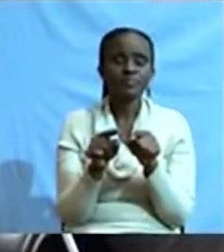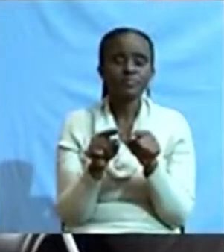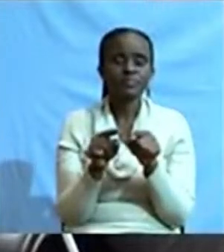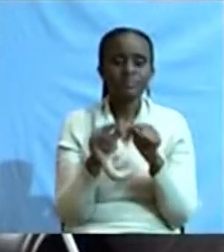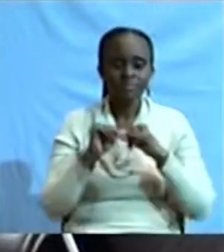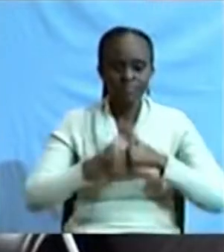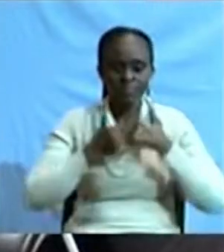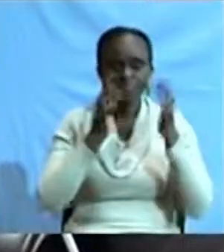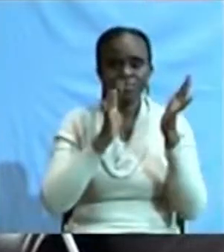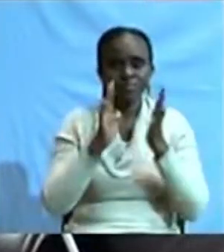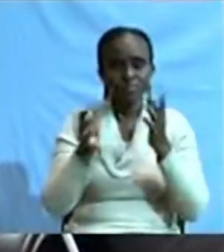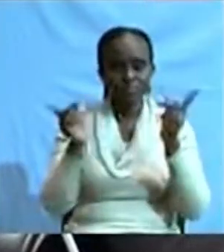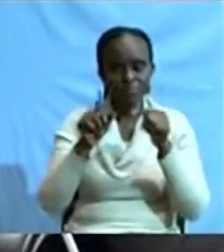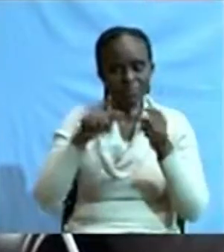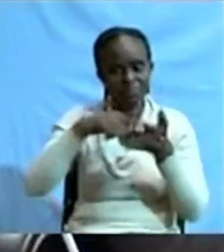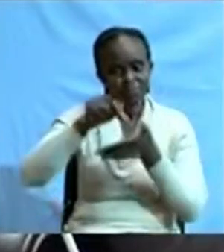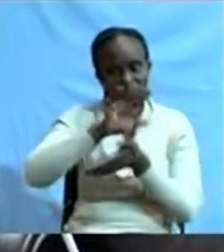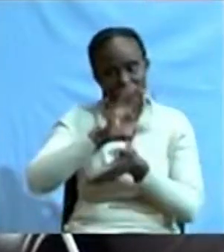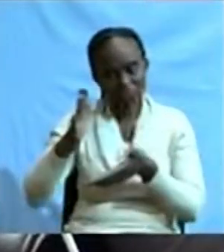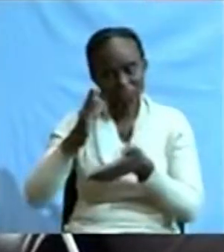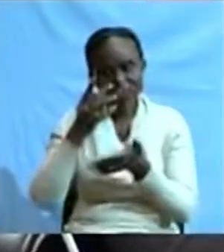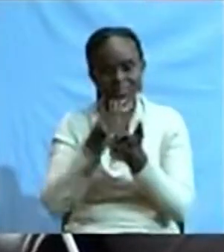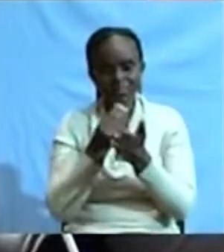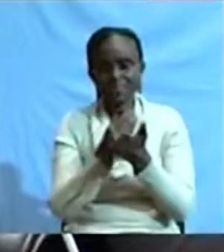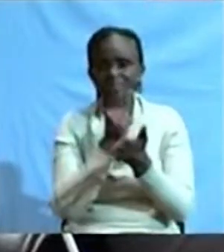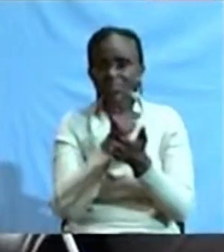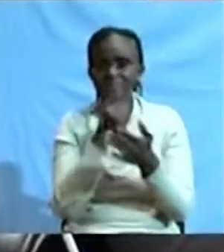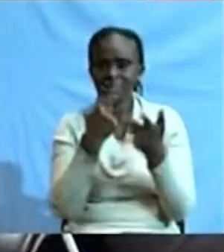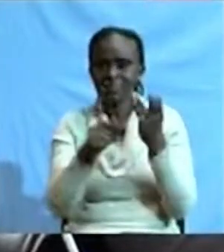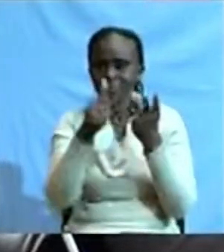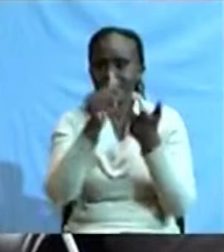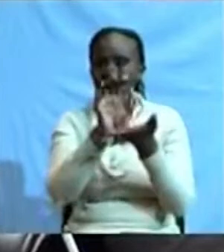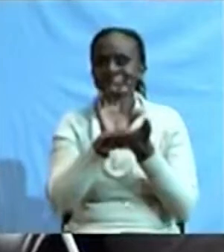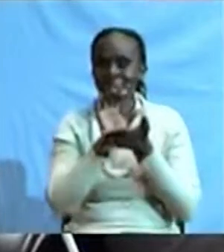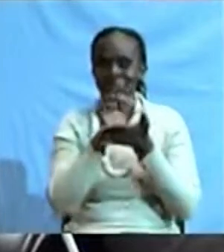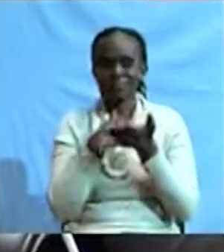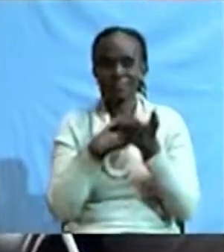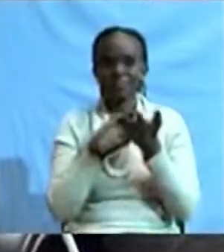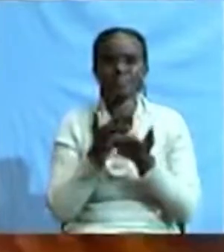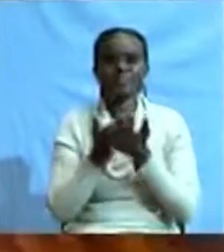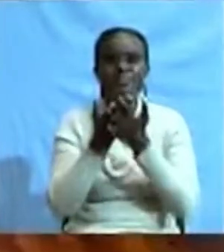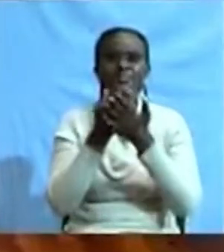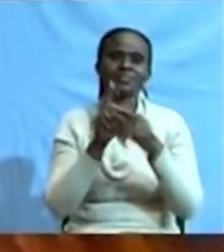to reimburse the monies that you borrowed? I submit, Chair.